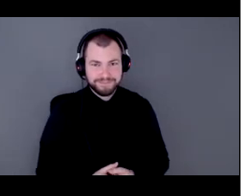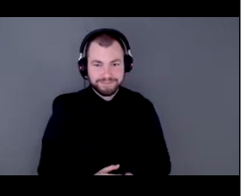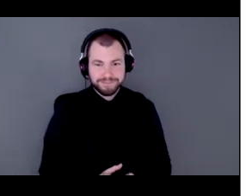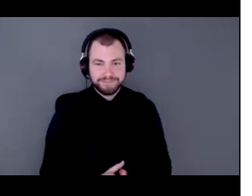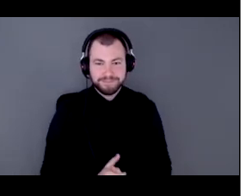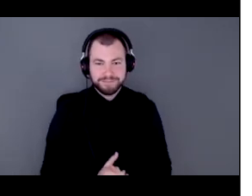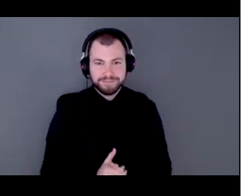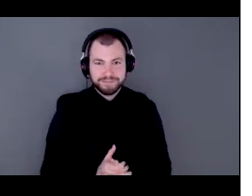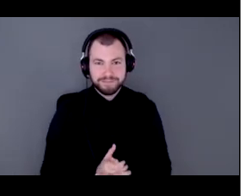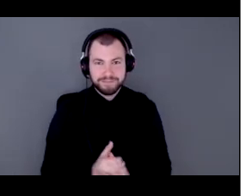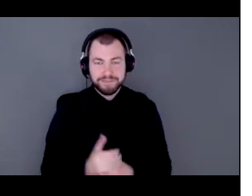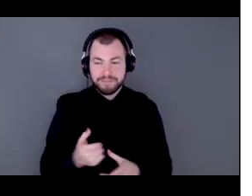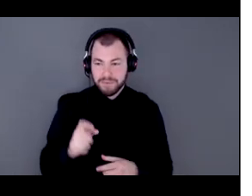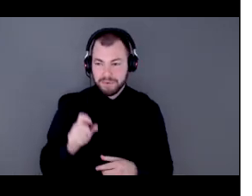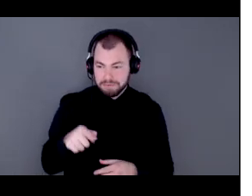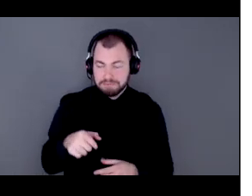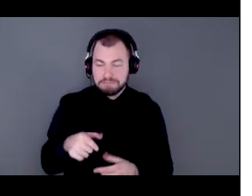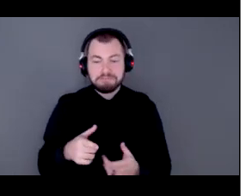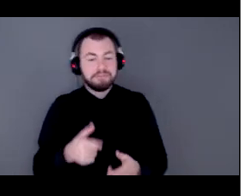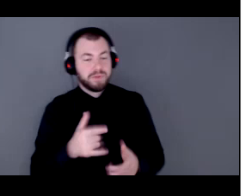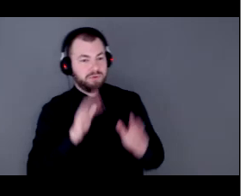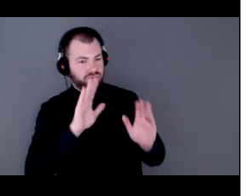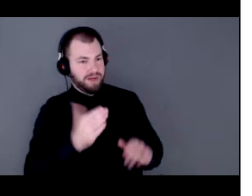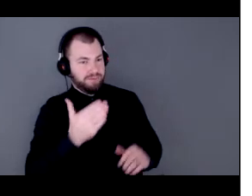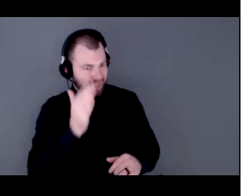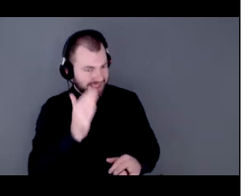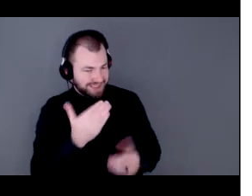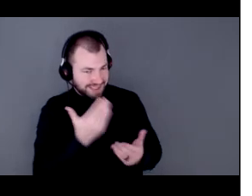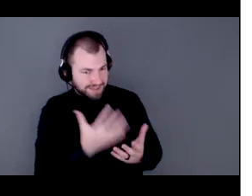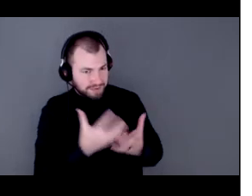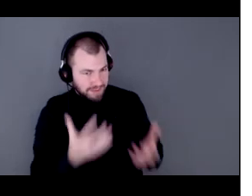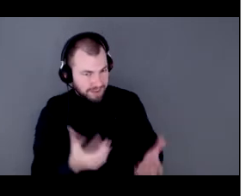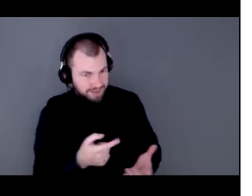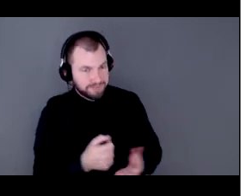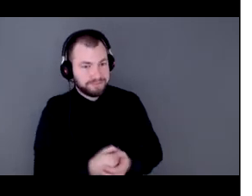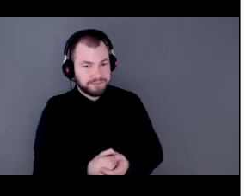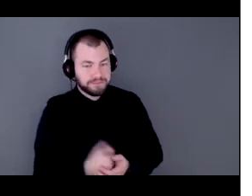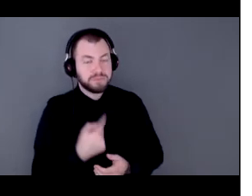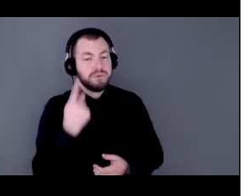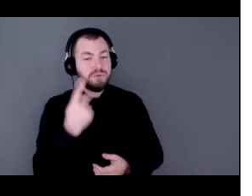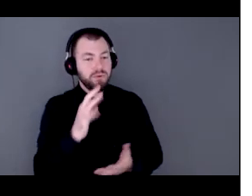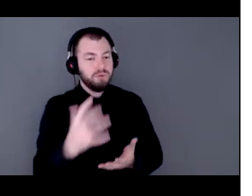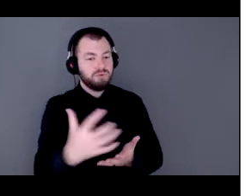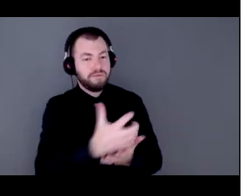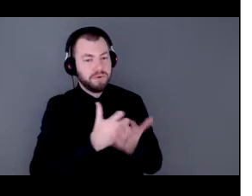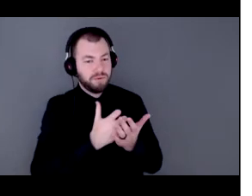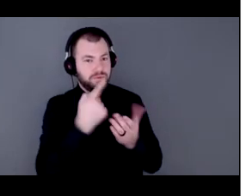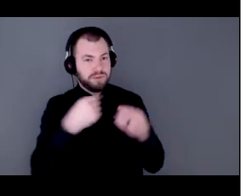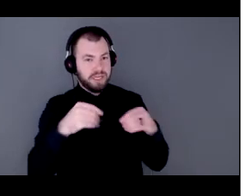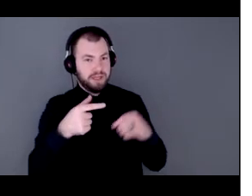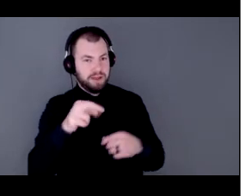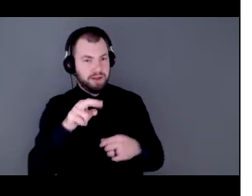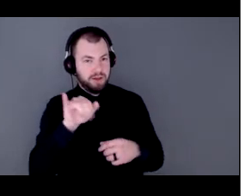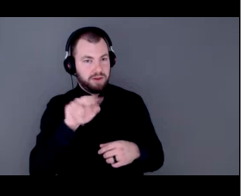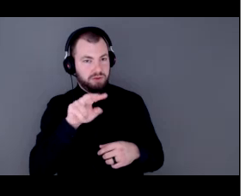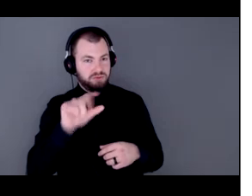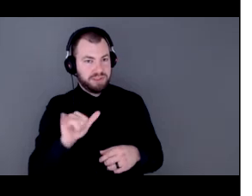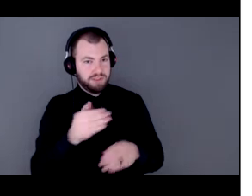it. It was a great, great, great presentation. Thank you so much. I saw your revenue for selling the grizzly wood. What's